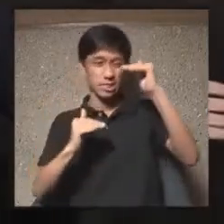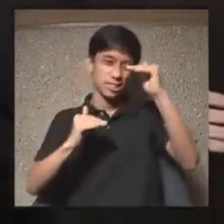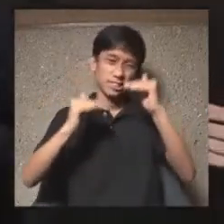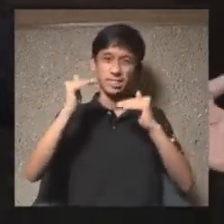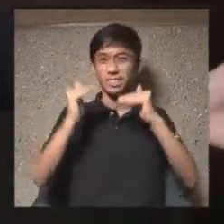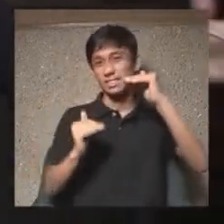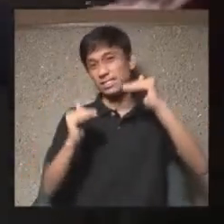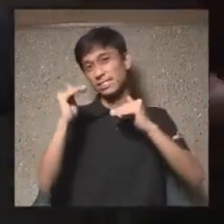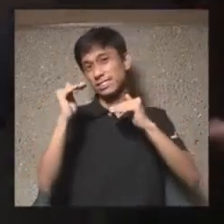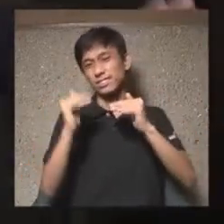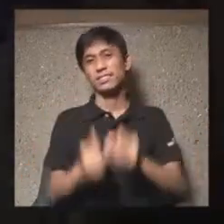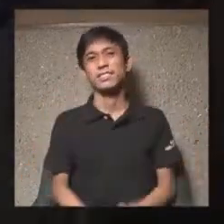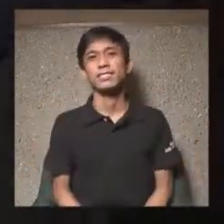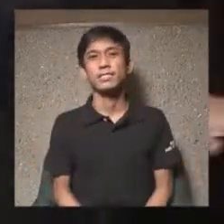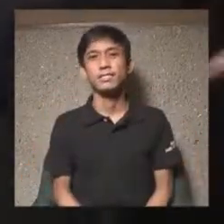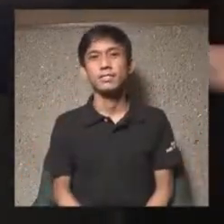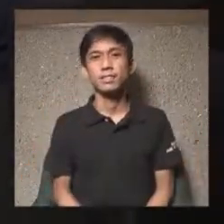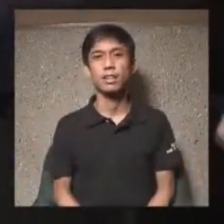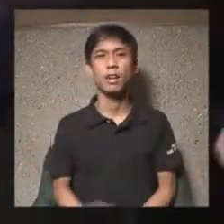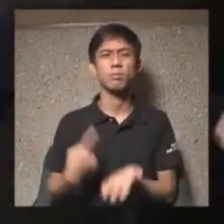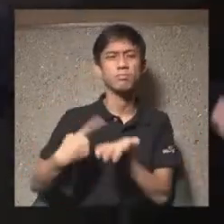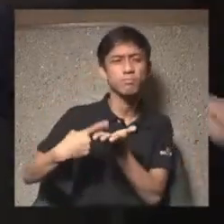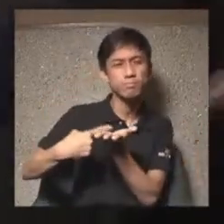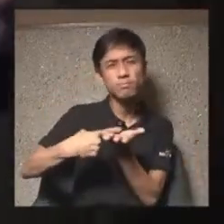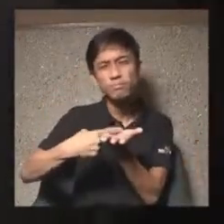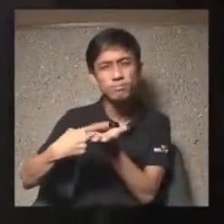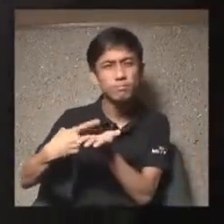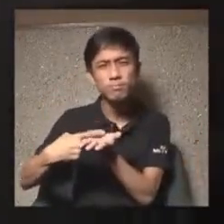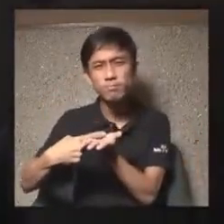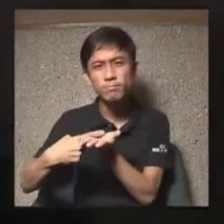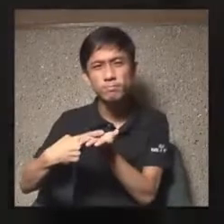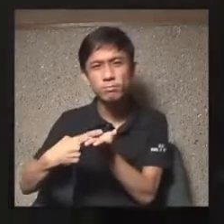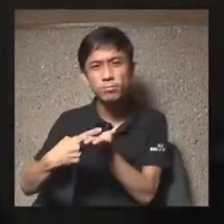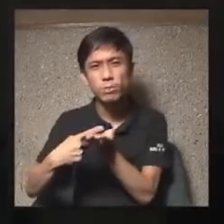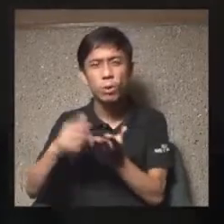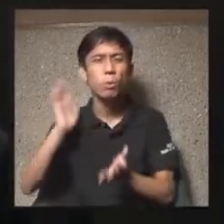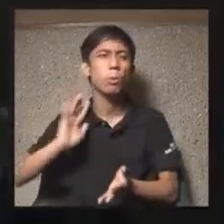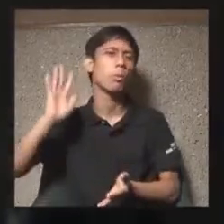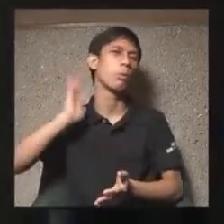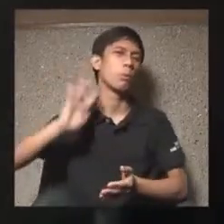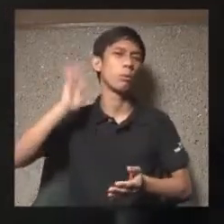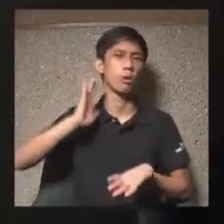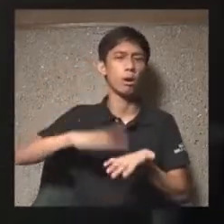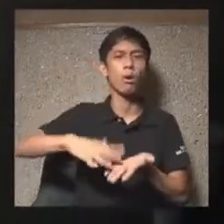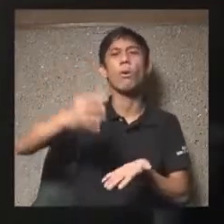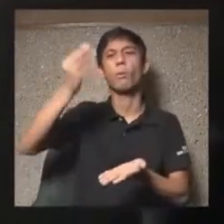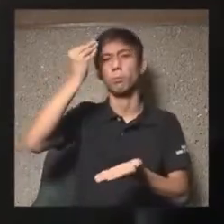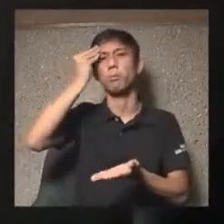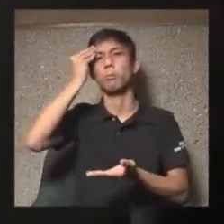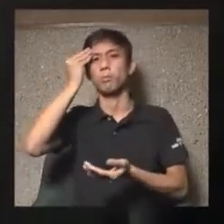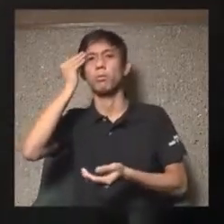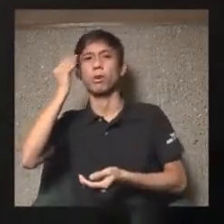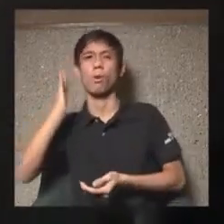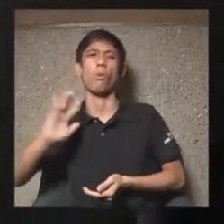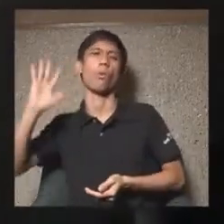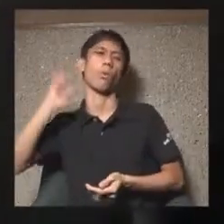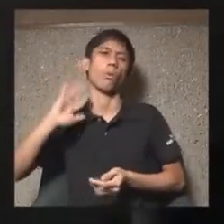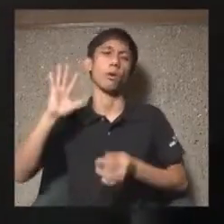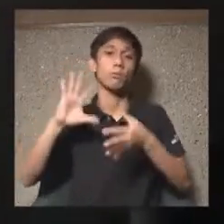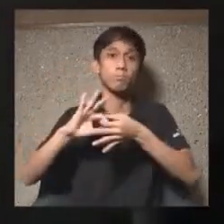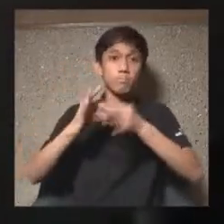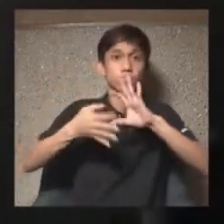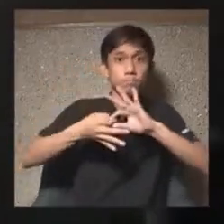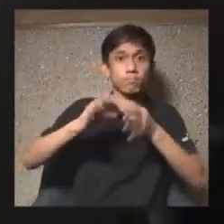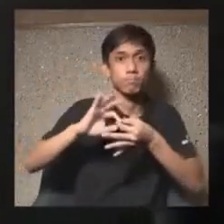romantic relationship, okay? I did. I did learn lots. All I'm saying is this. In my desire, I hope you're listening